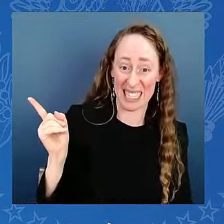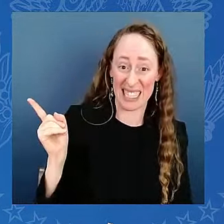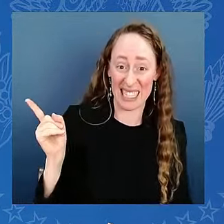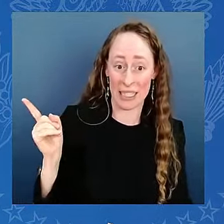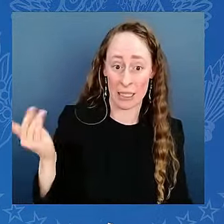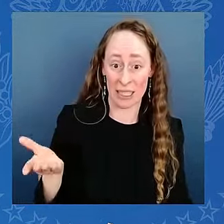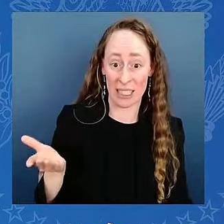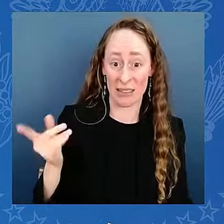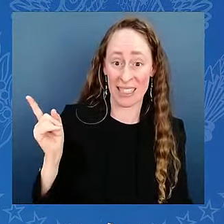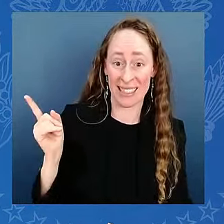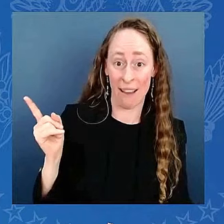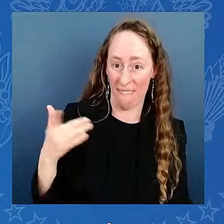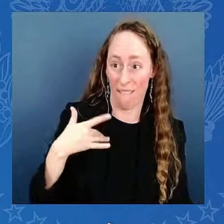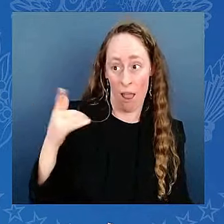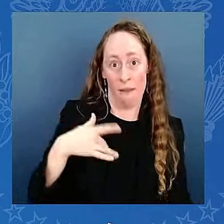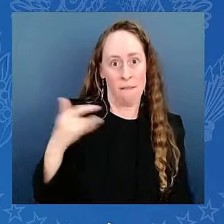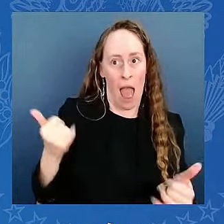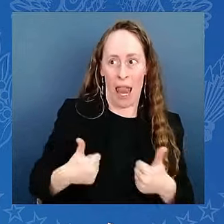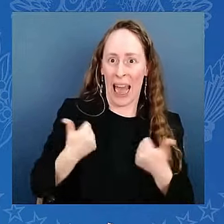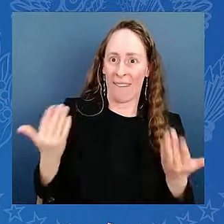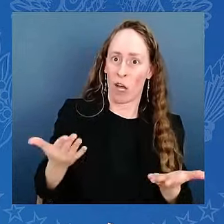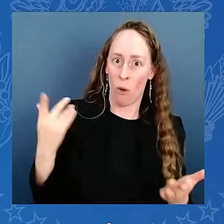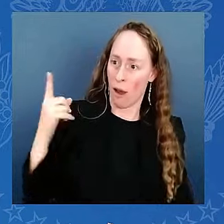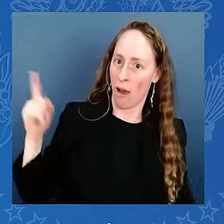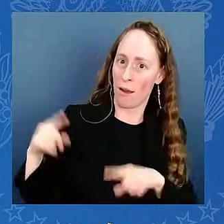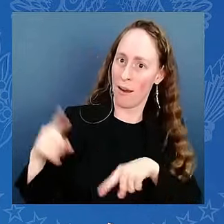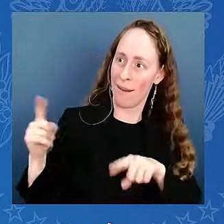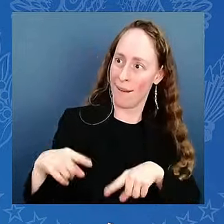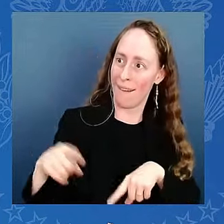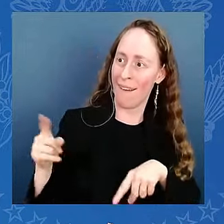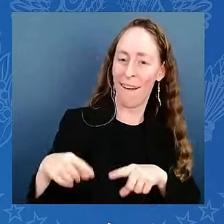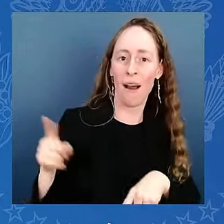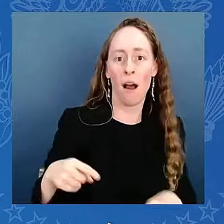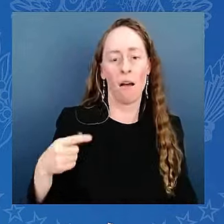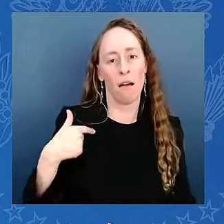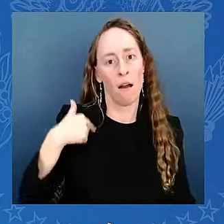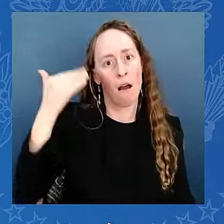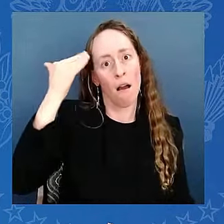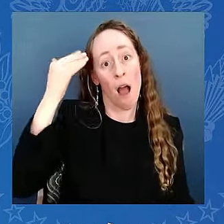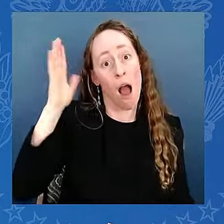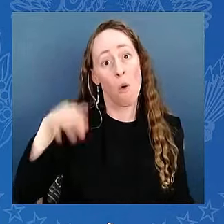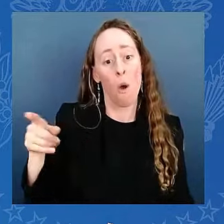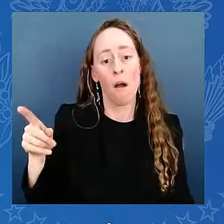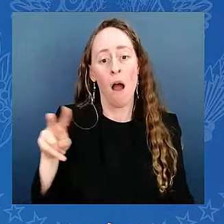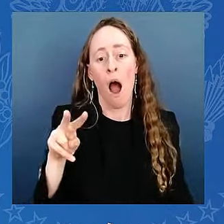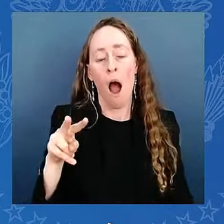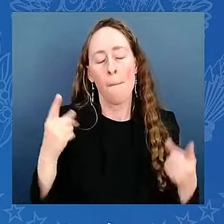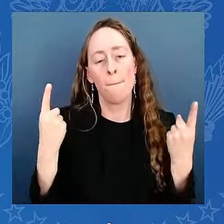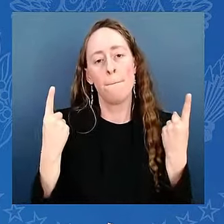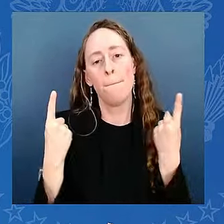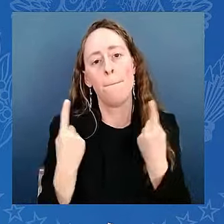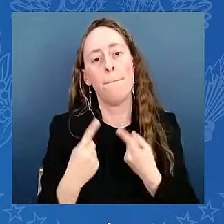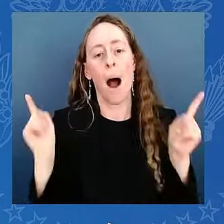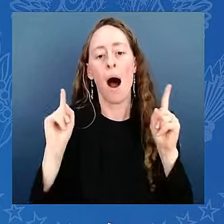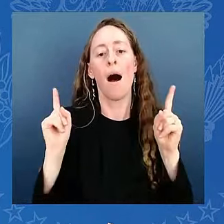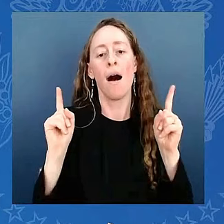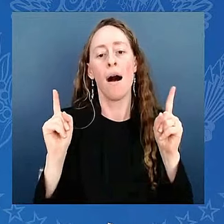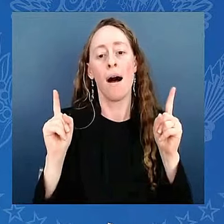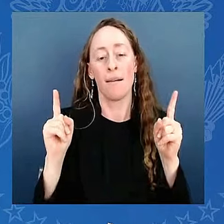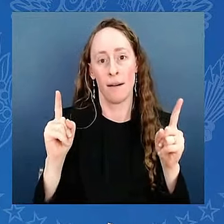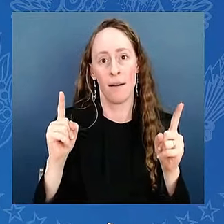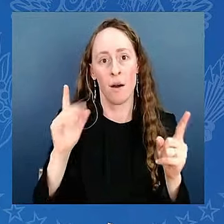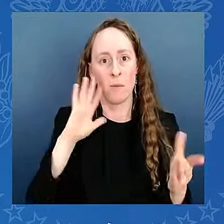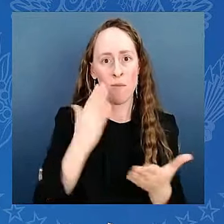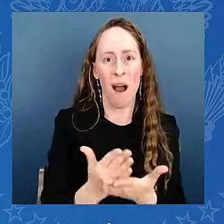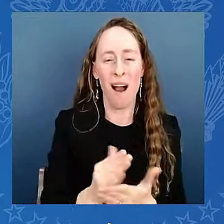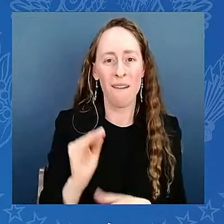imagine their joy right now. They're home. Tomorrow's a big day. The 13th birthday